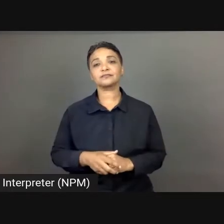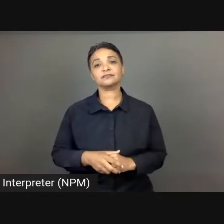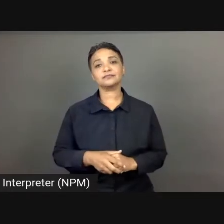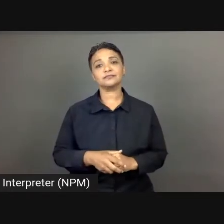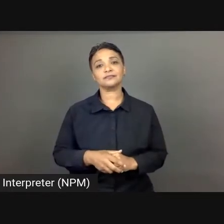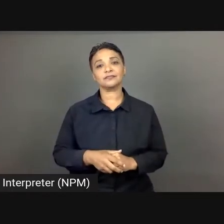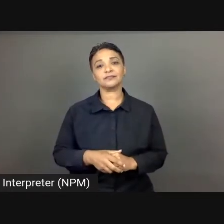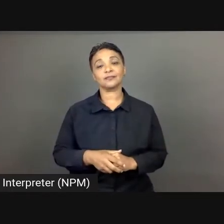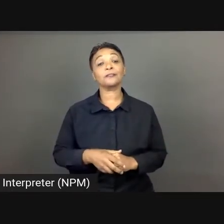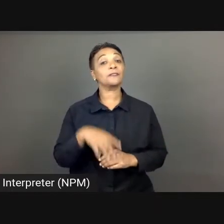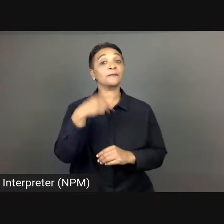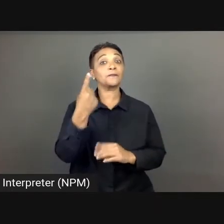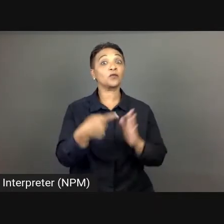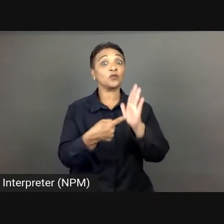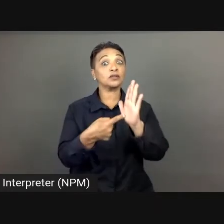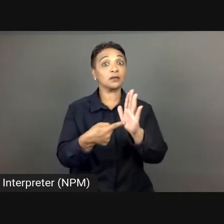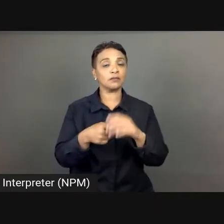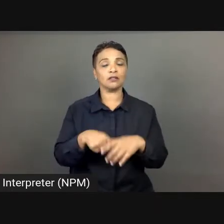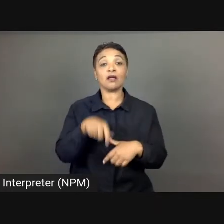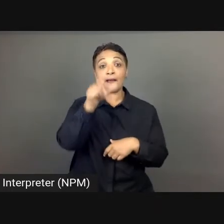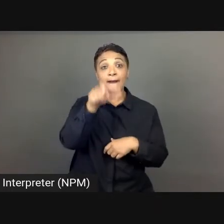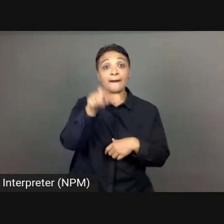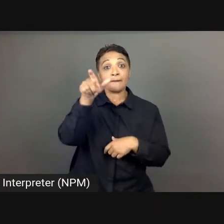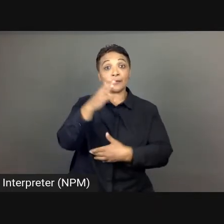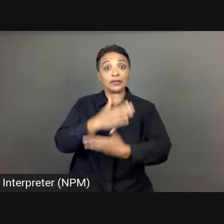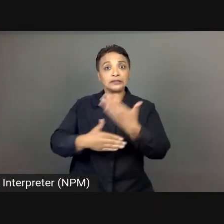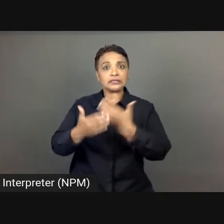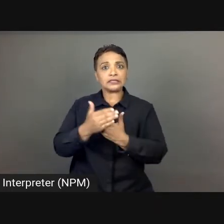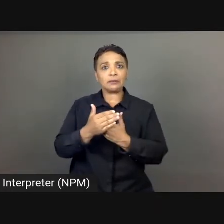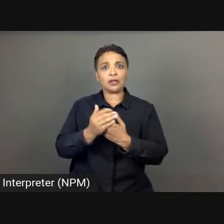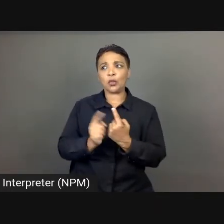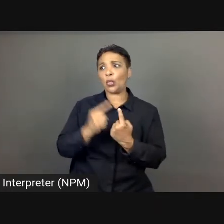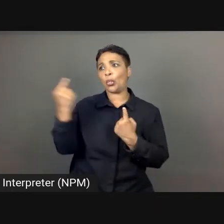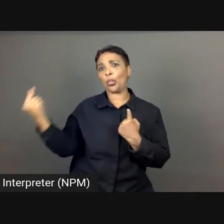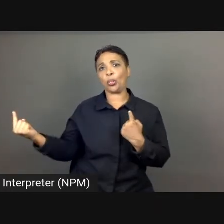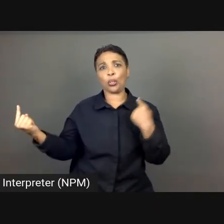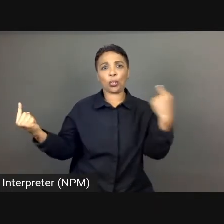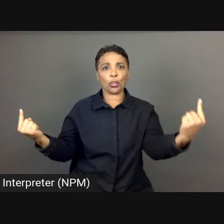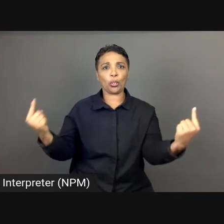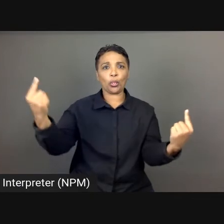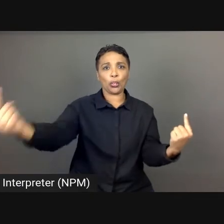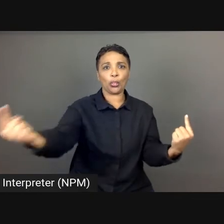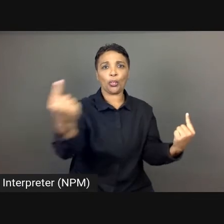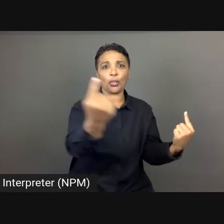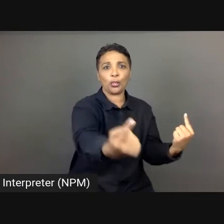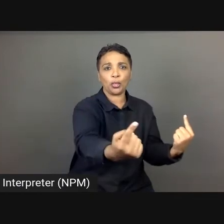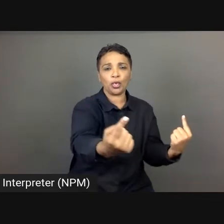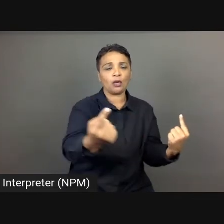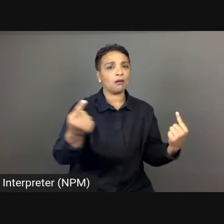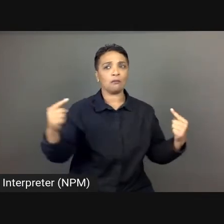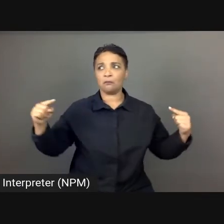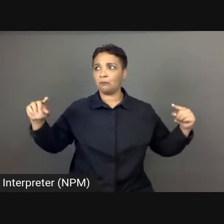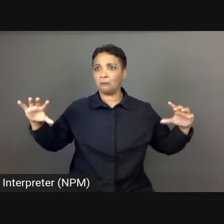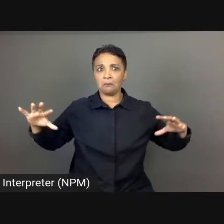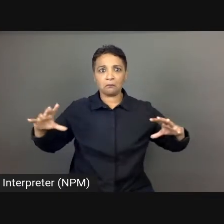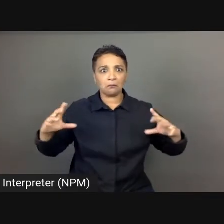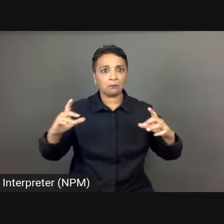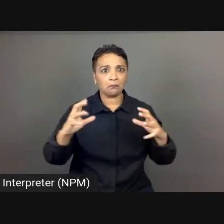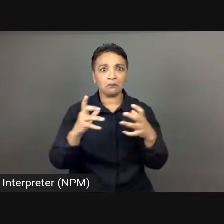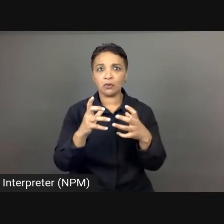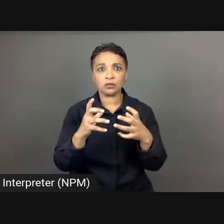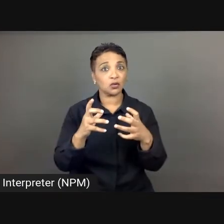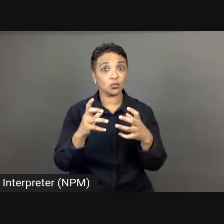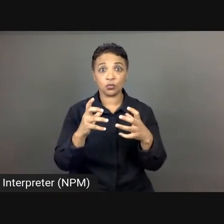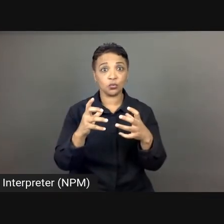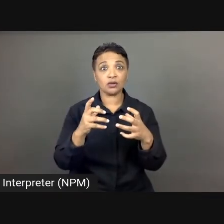if persons with disability never came together as a people, as a movement, to fight for their rights, and really doing this alongside